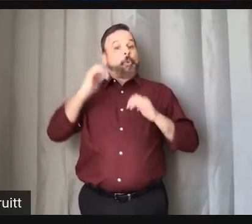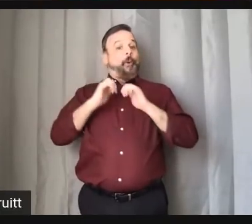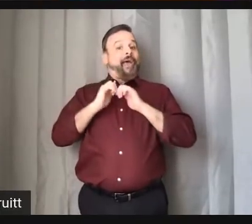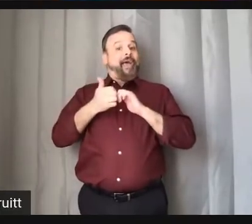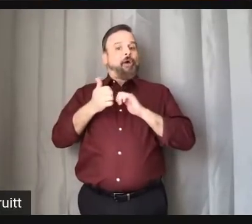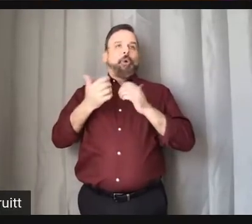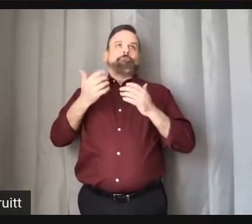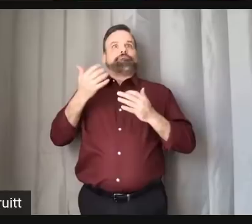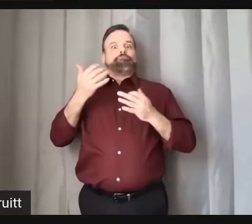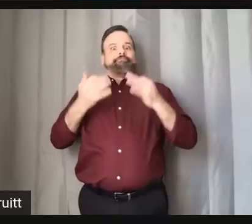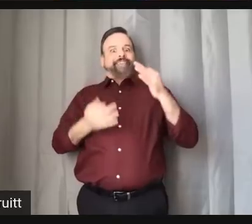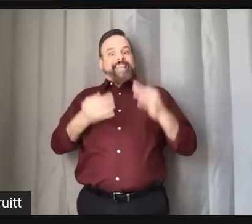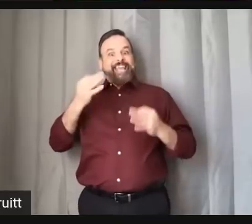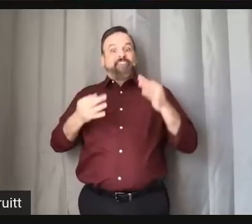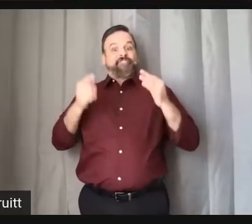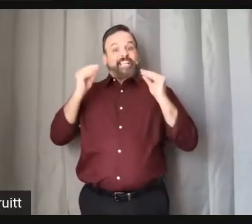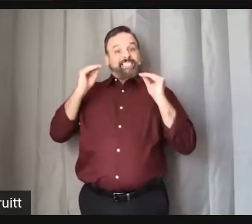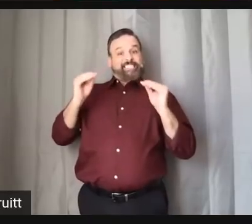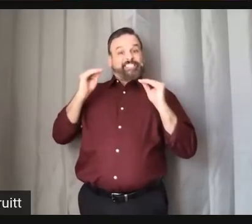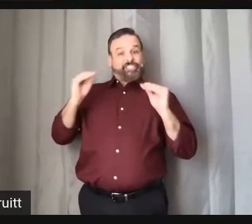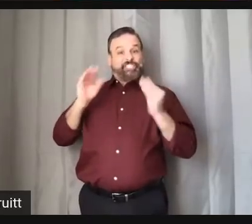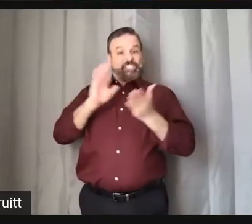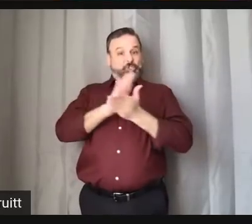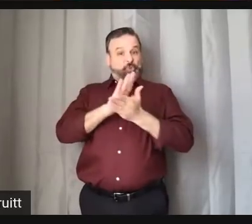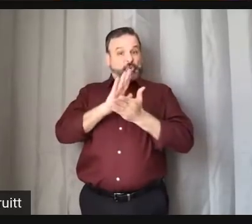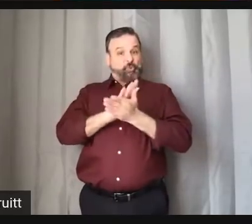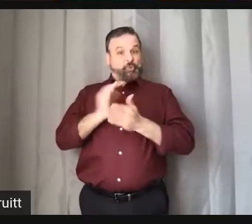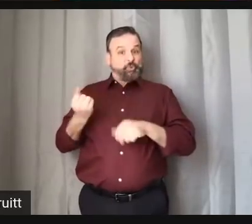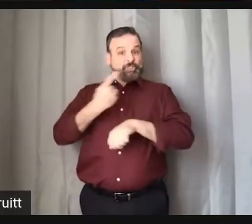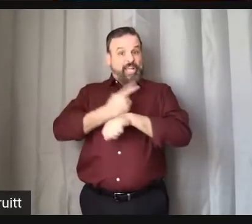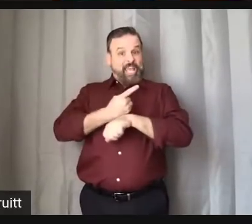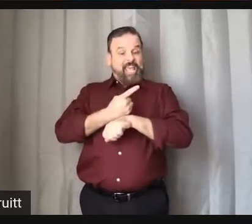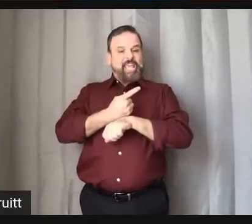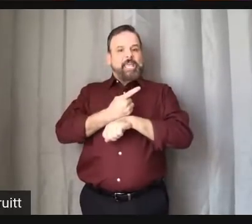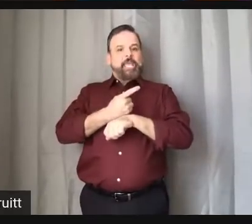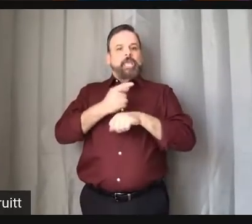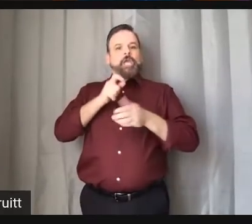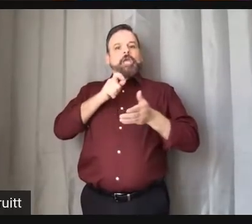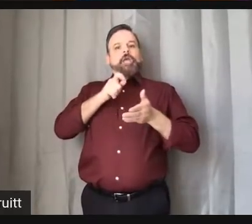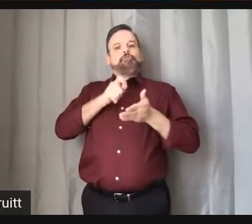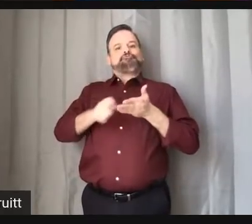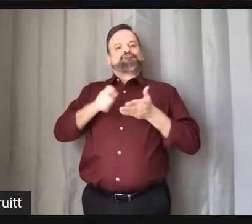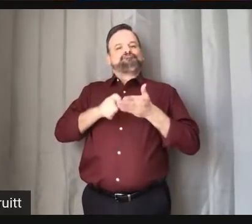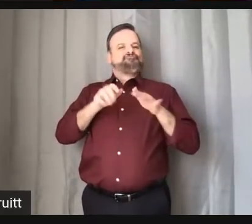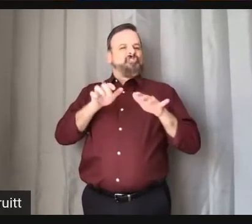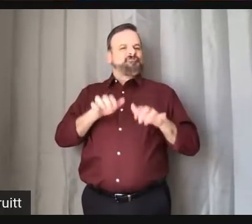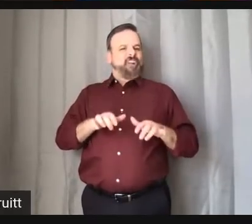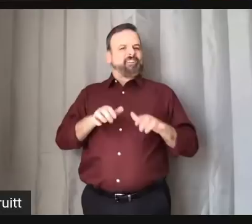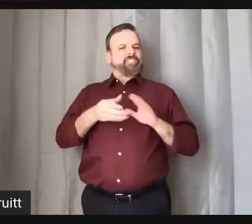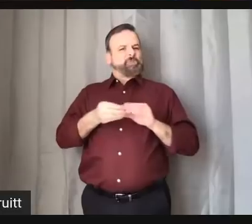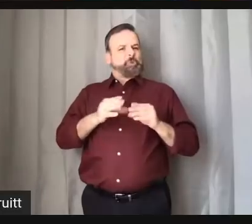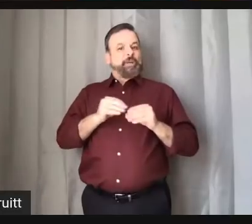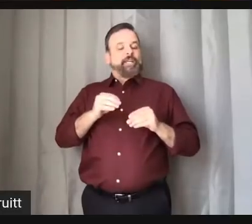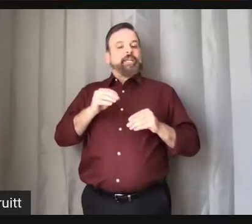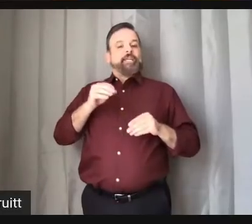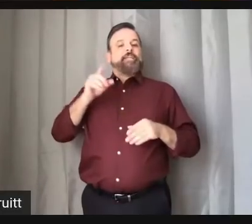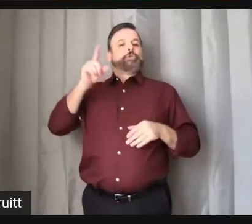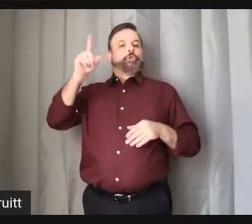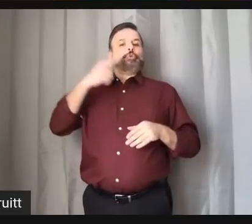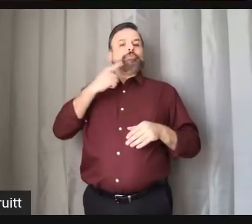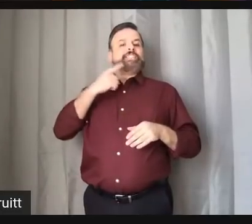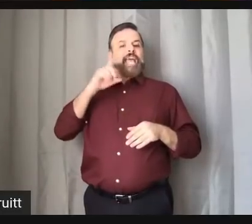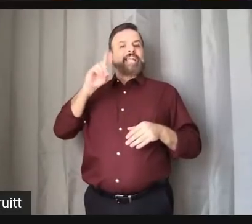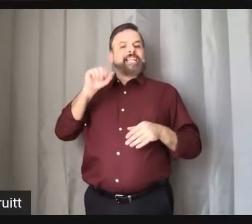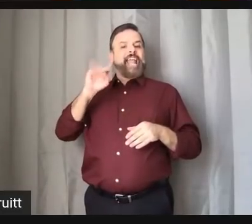or if it's being taught in schools today. Right. Writing something that doesn't, as you said, Daniel, that